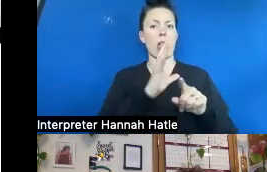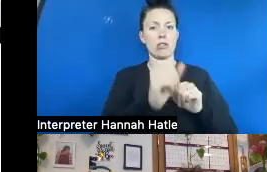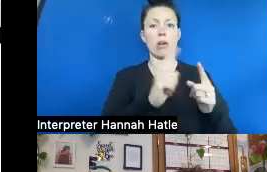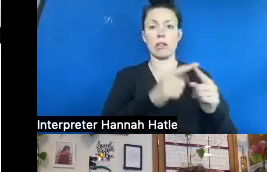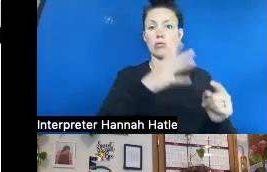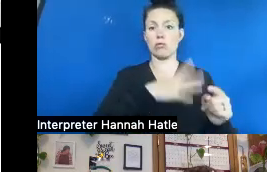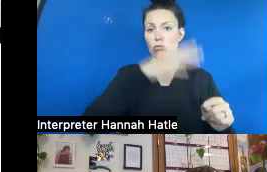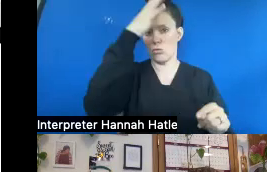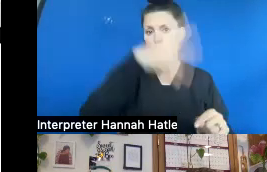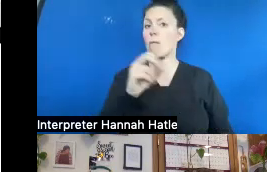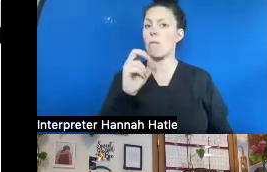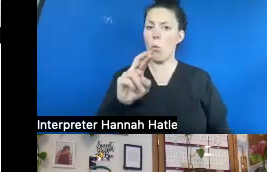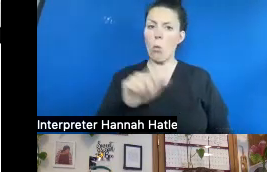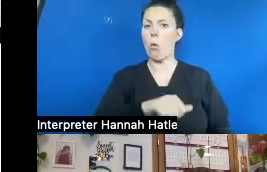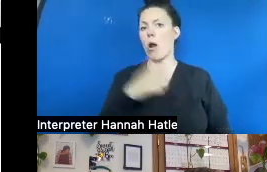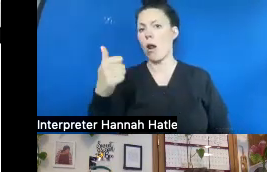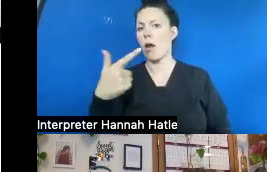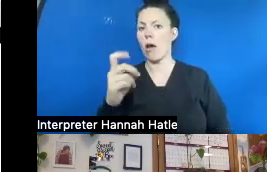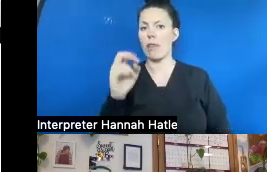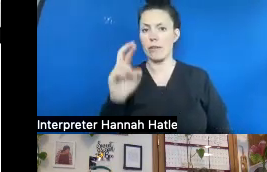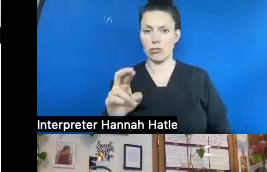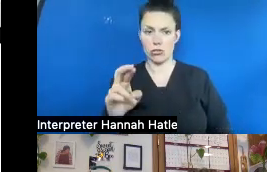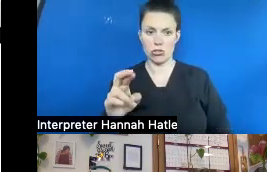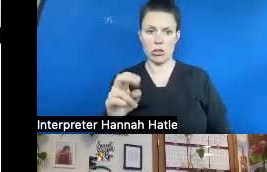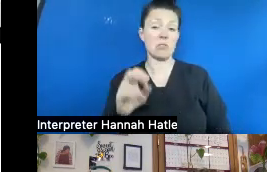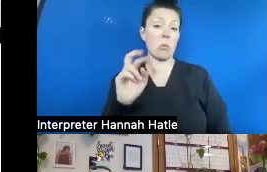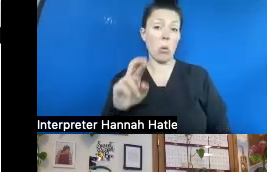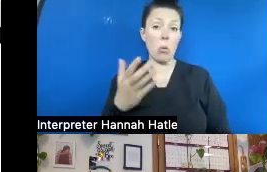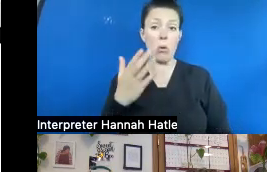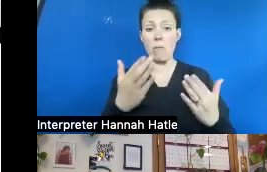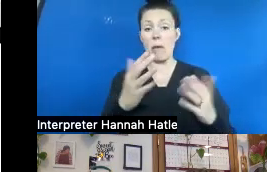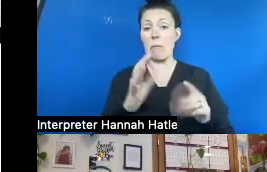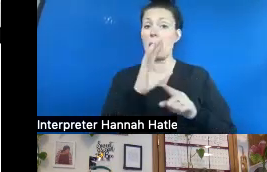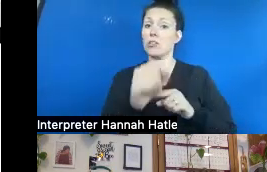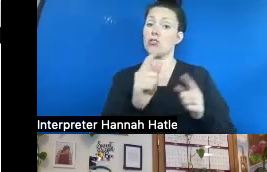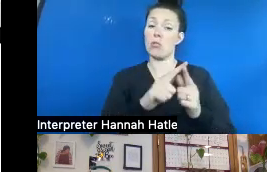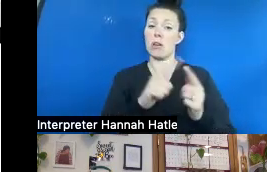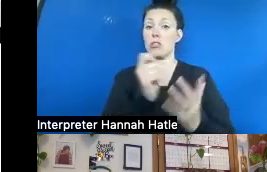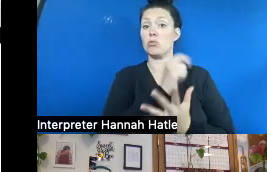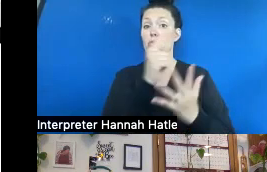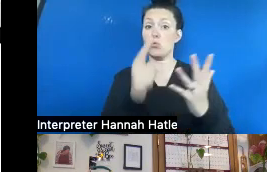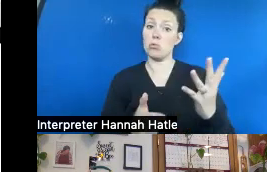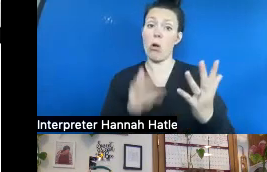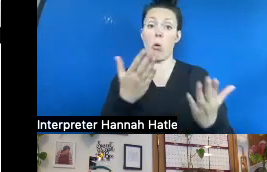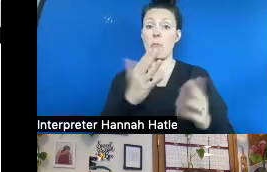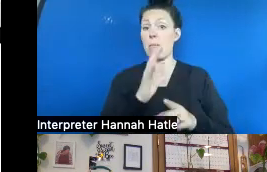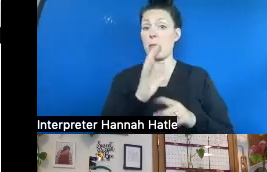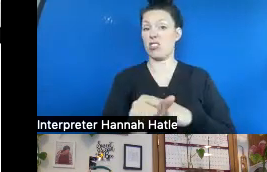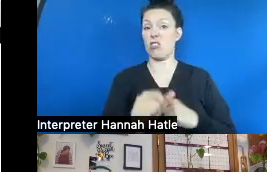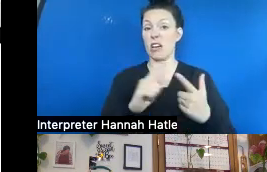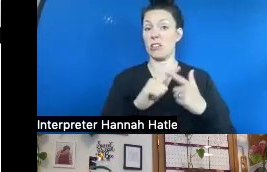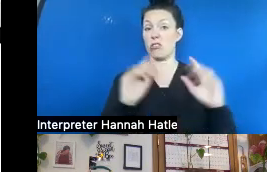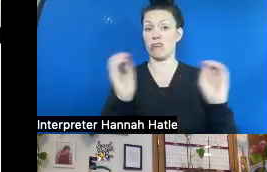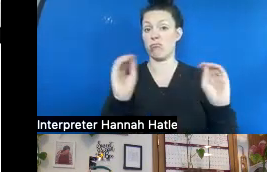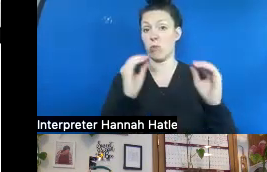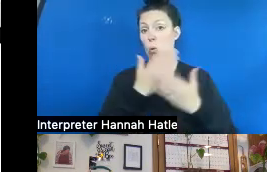other genders, or they could be attracted to all or none. There is all of that